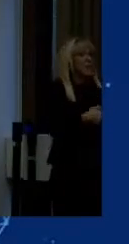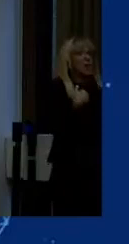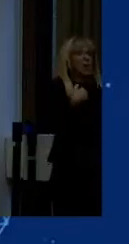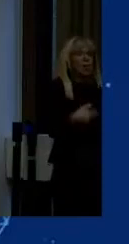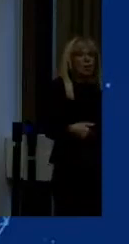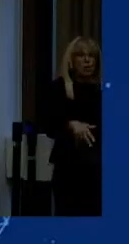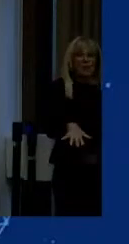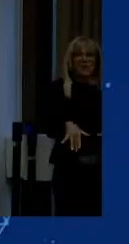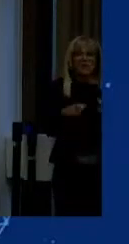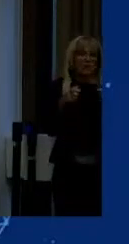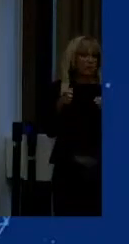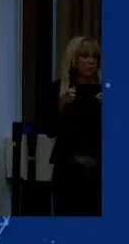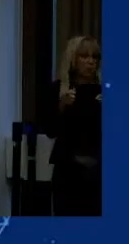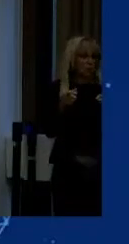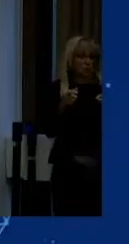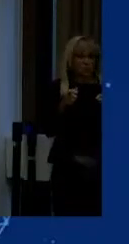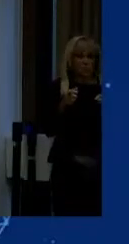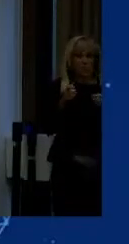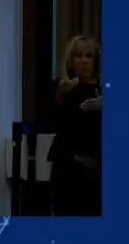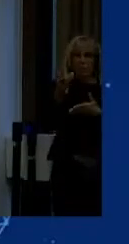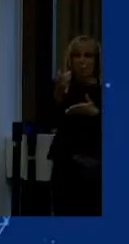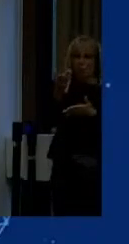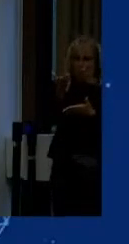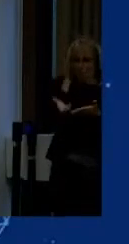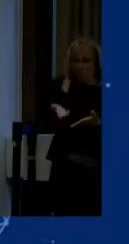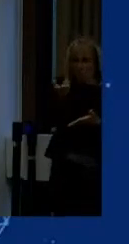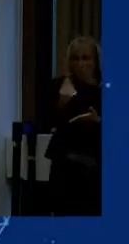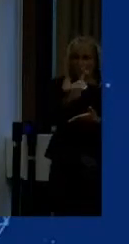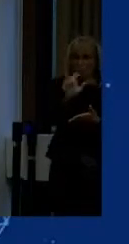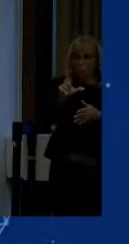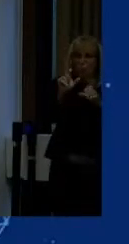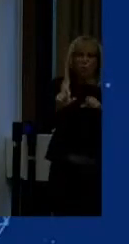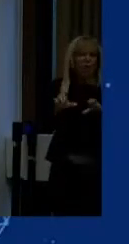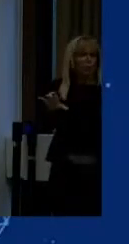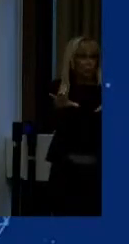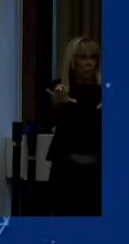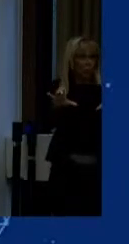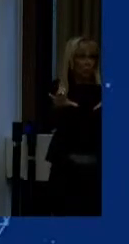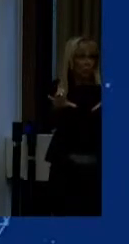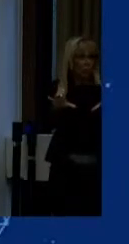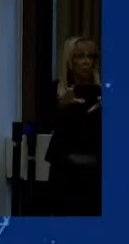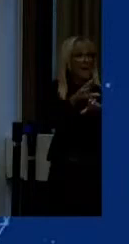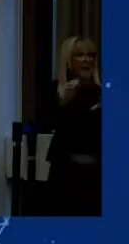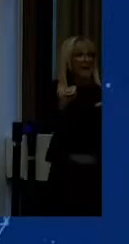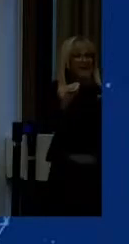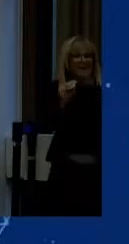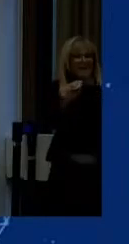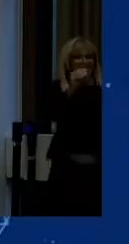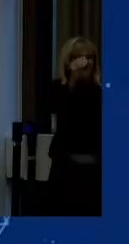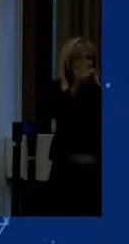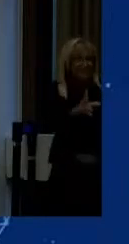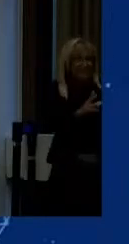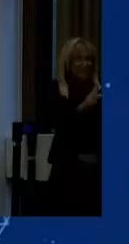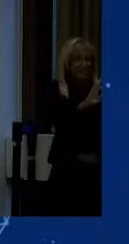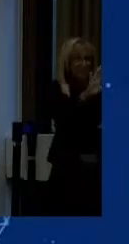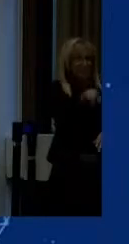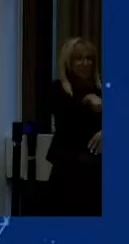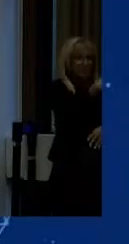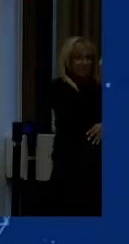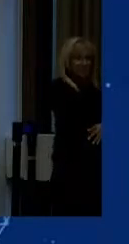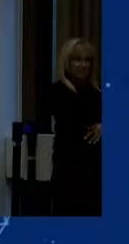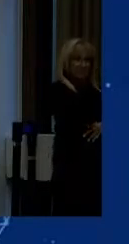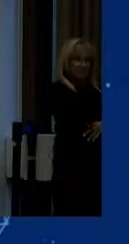in charge of what the tool can do for our process. And we are putting the teacher at the front and center of